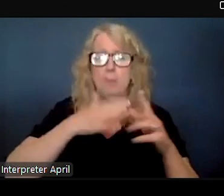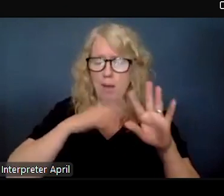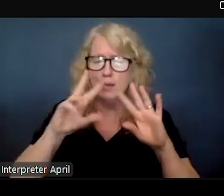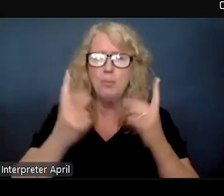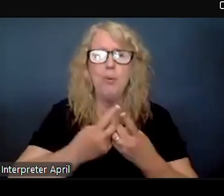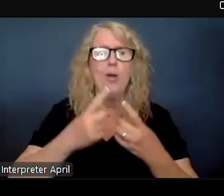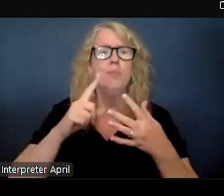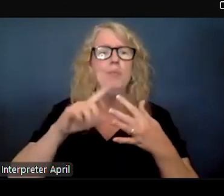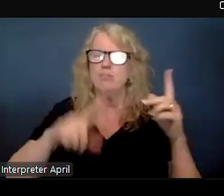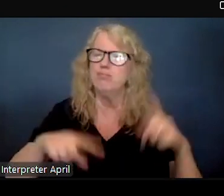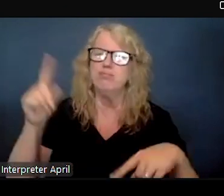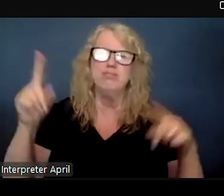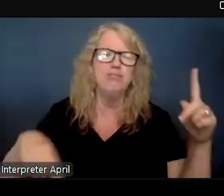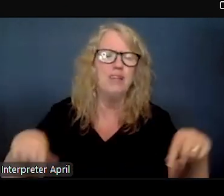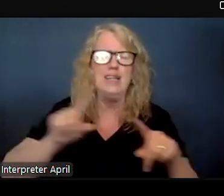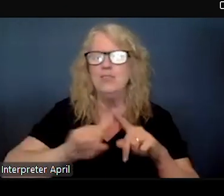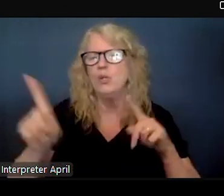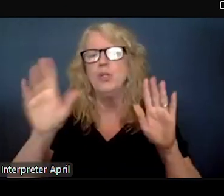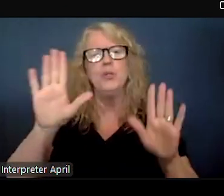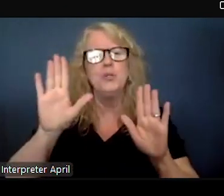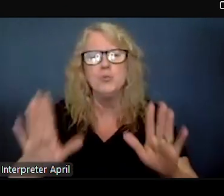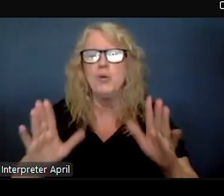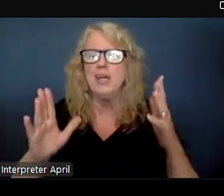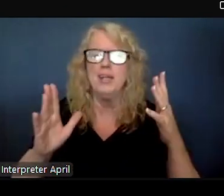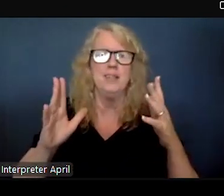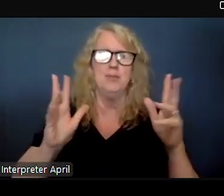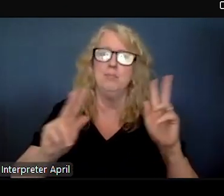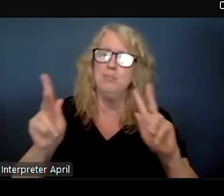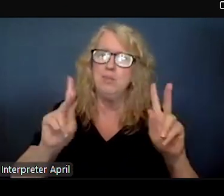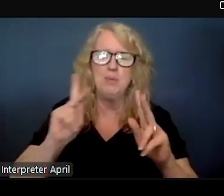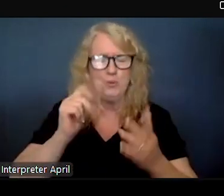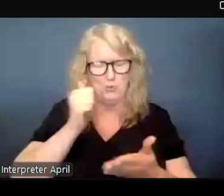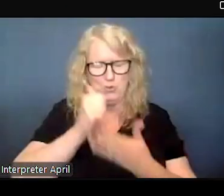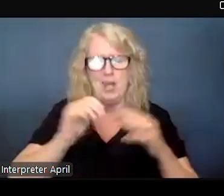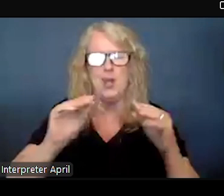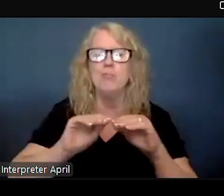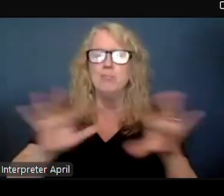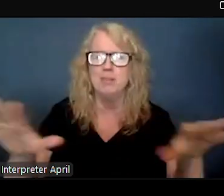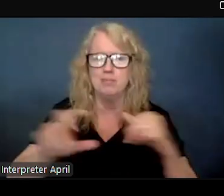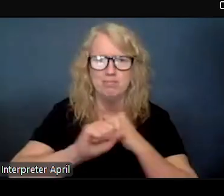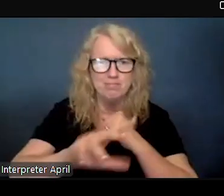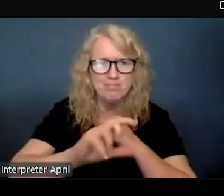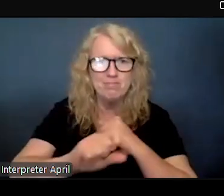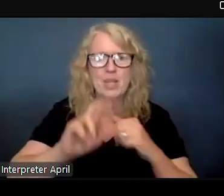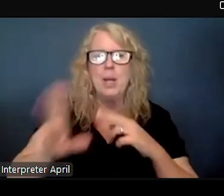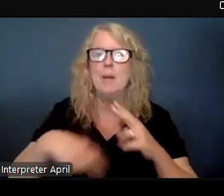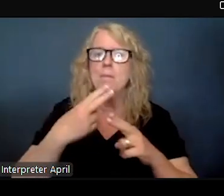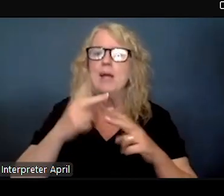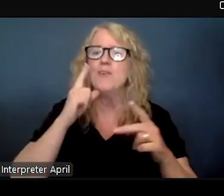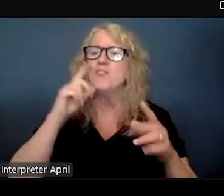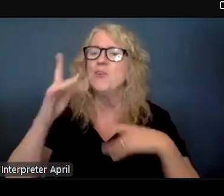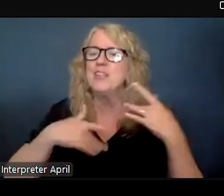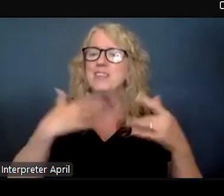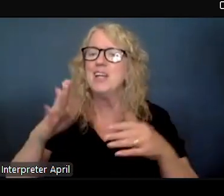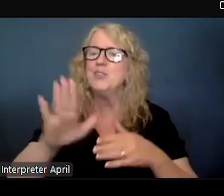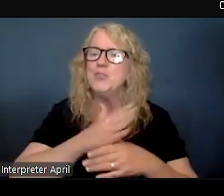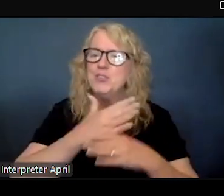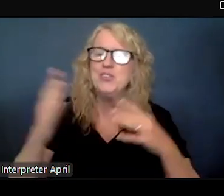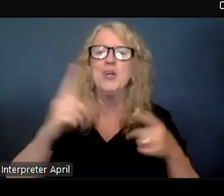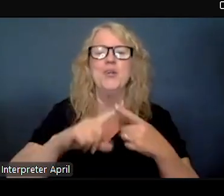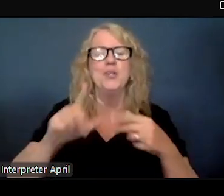department. So a lot of really great faces helping to spread that message. But just so excited to share about